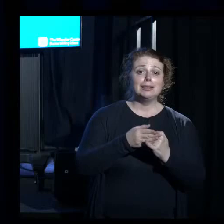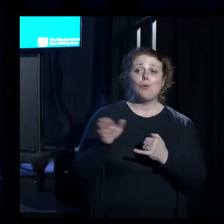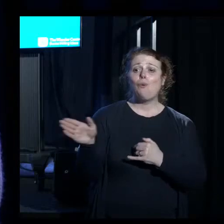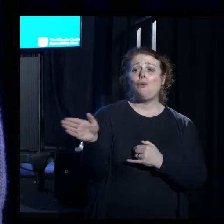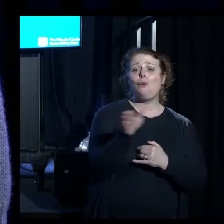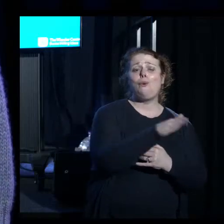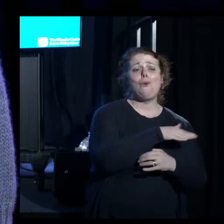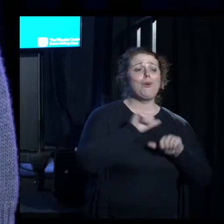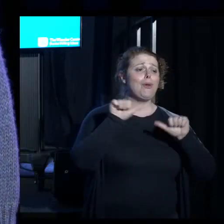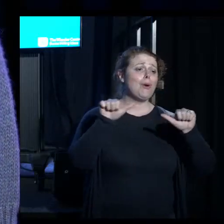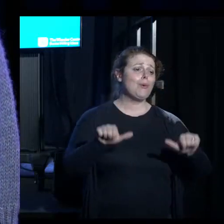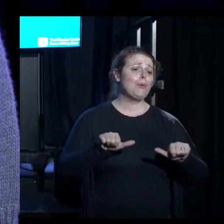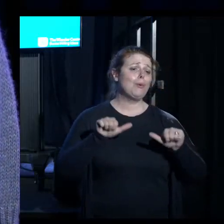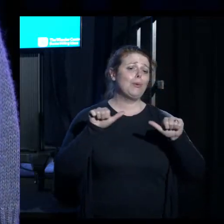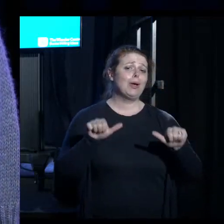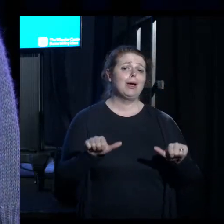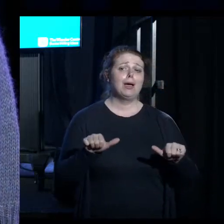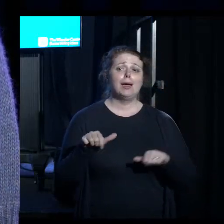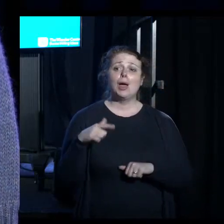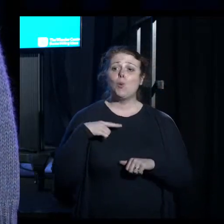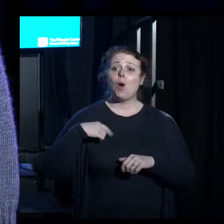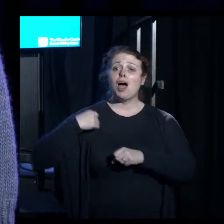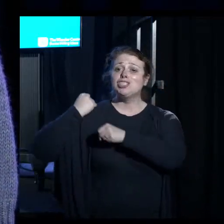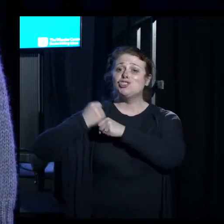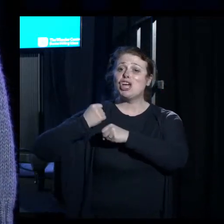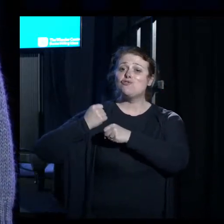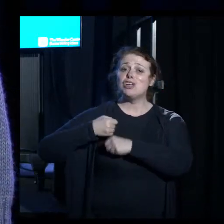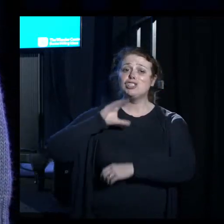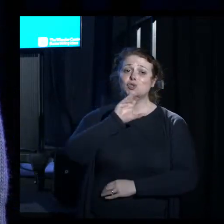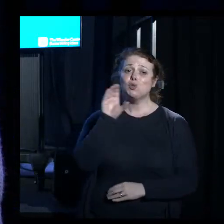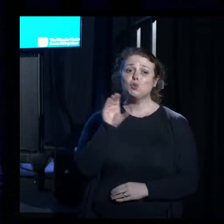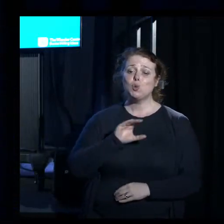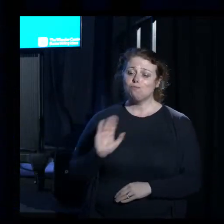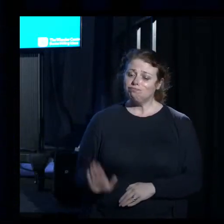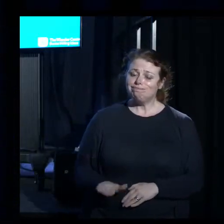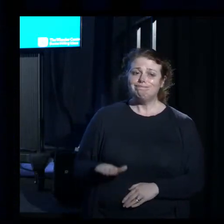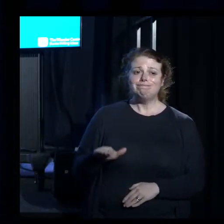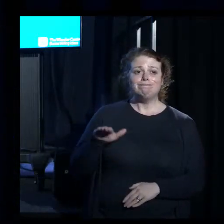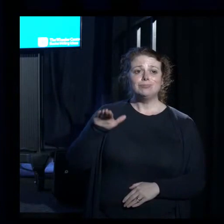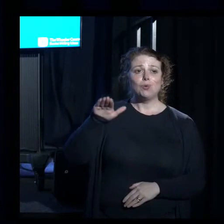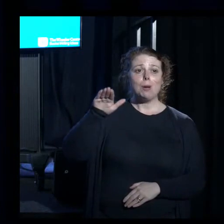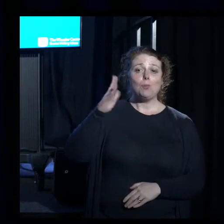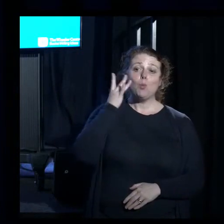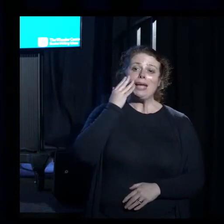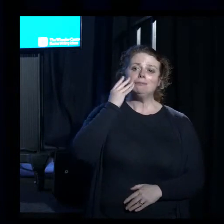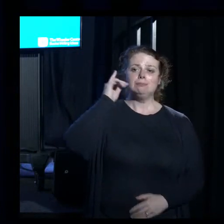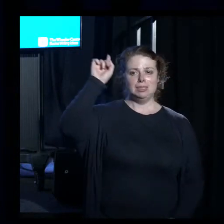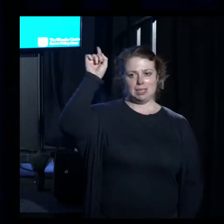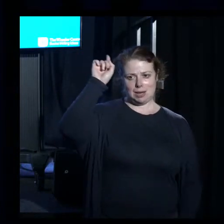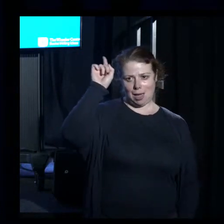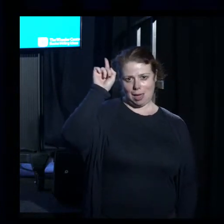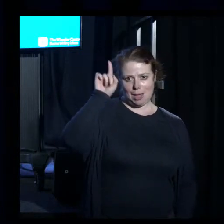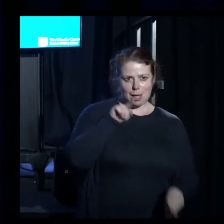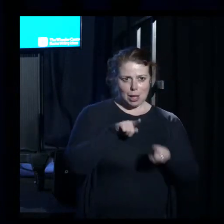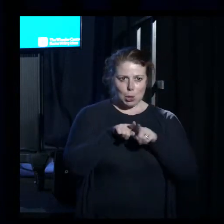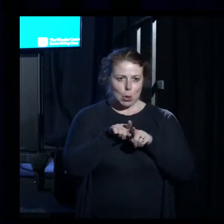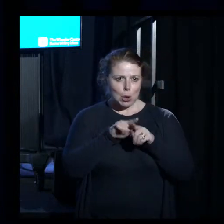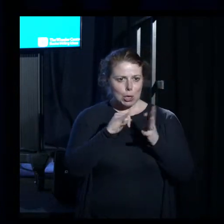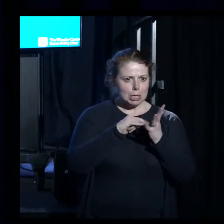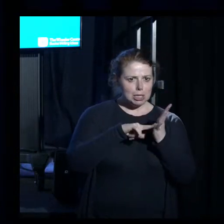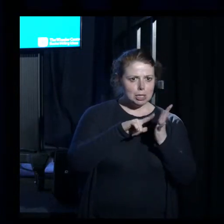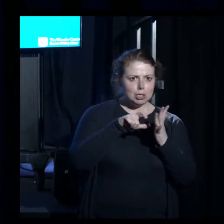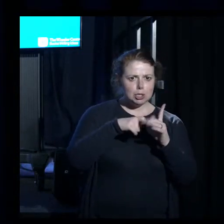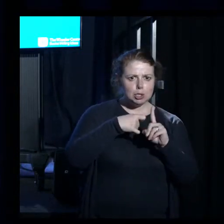okay because Generation Zoom grew up today. Learning stocks can